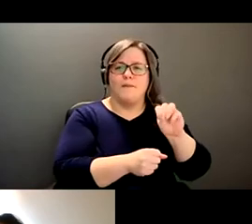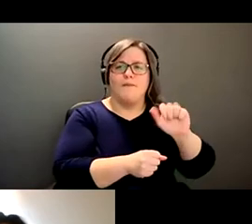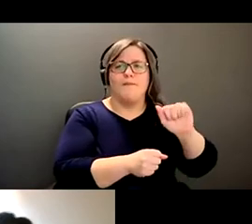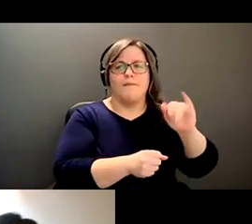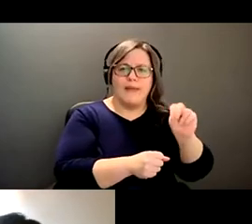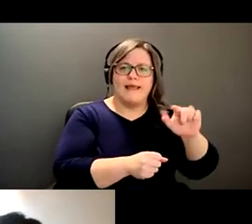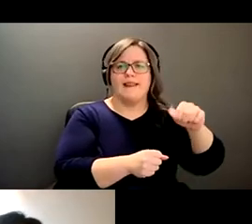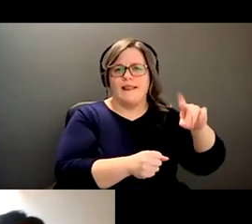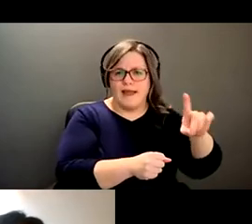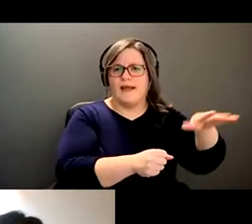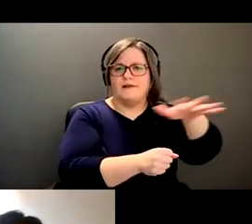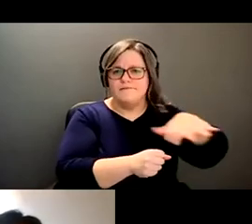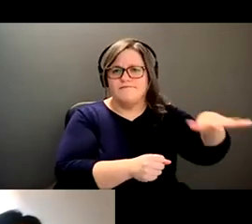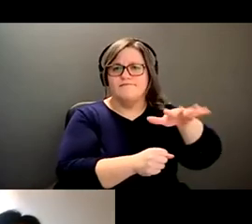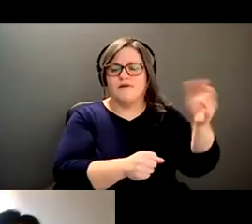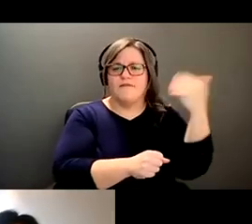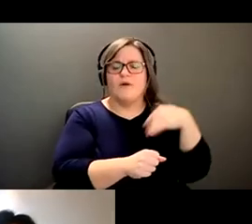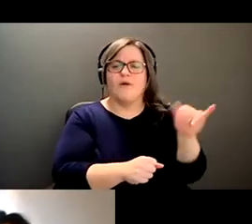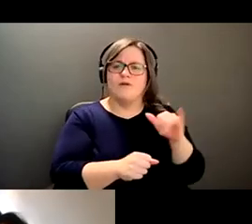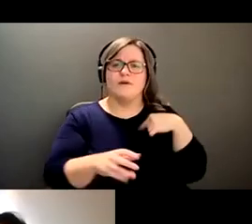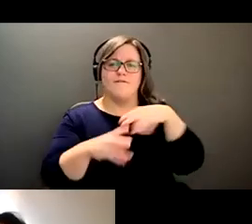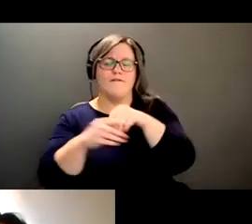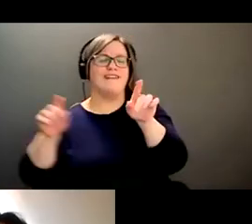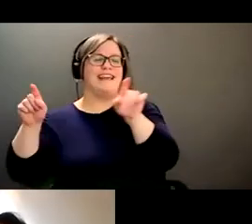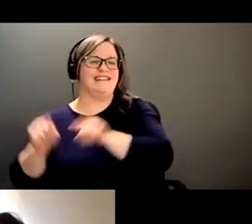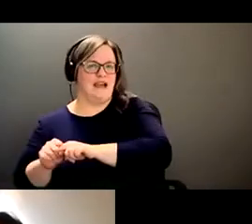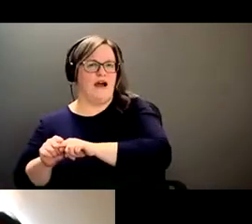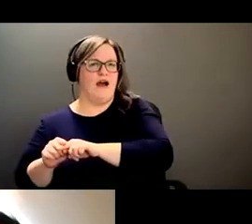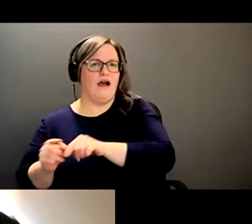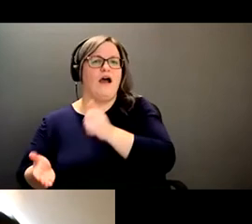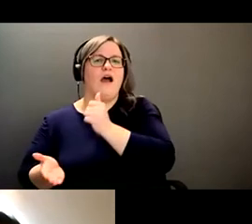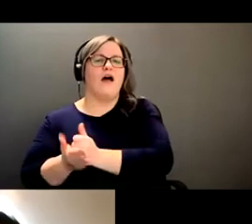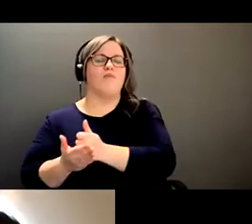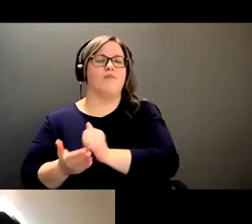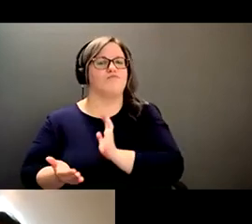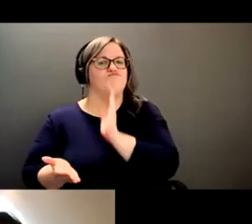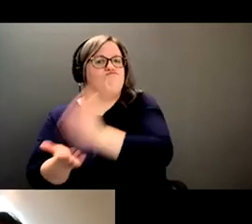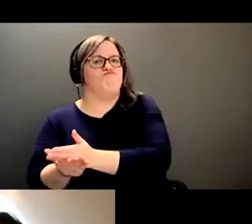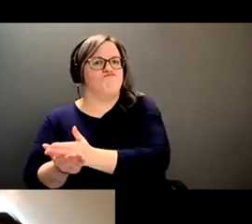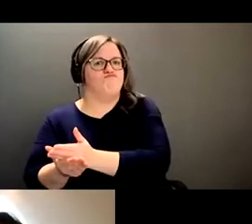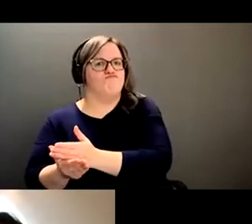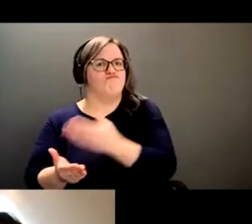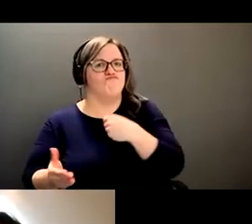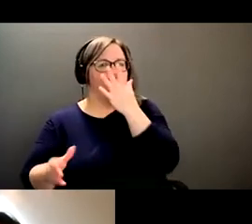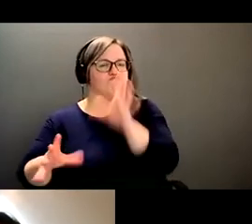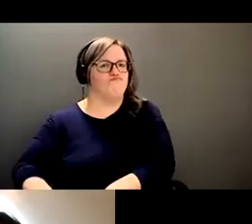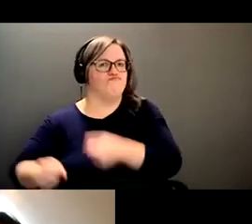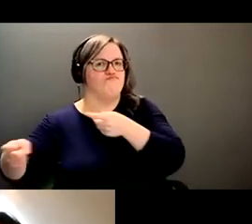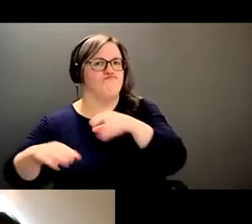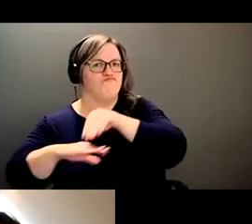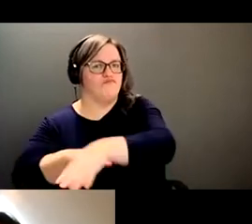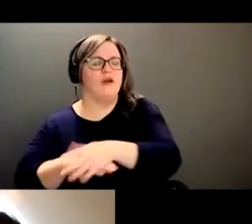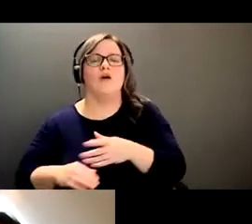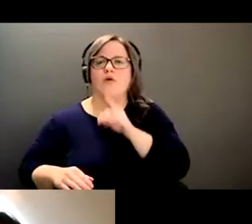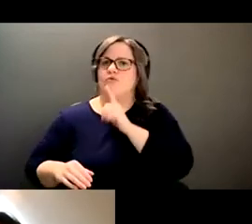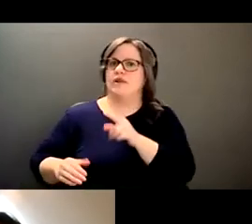colonial and a decolonizing context in India. And that kind of really opened my eyes to the importance of public space